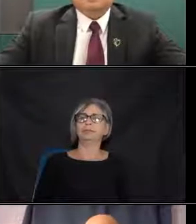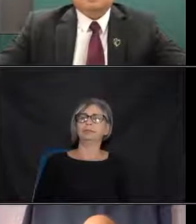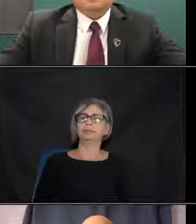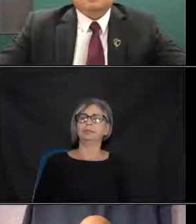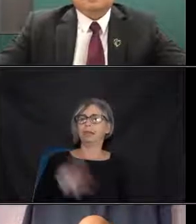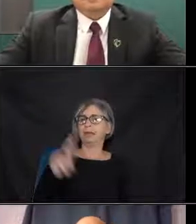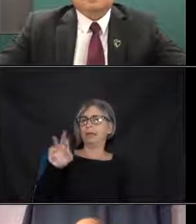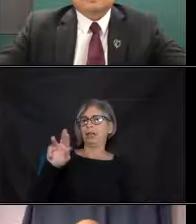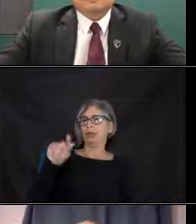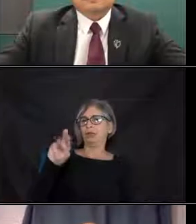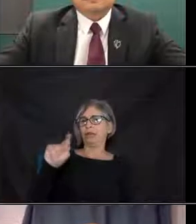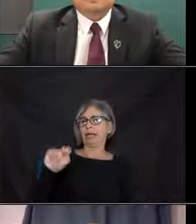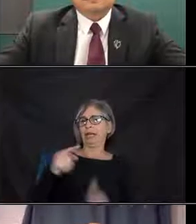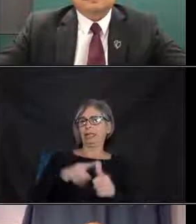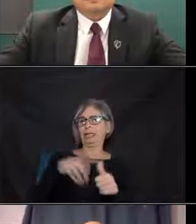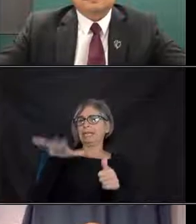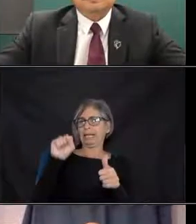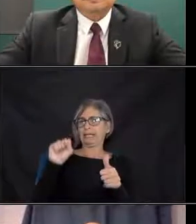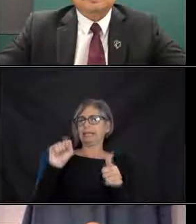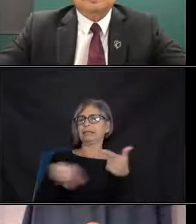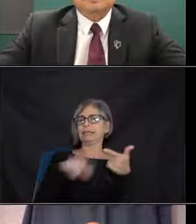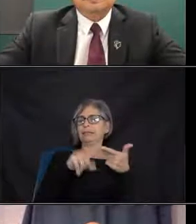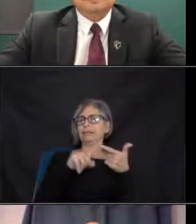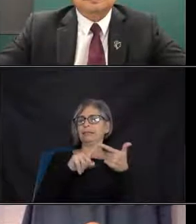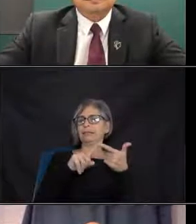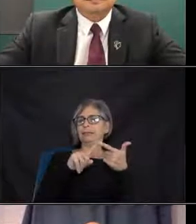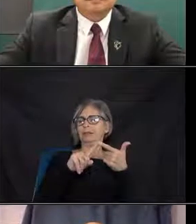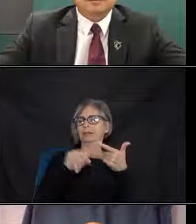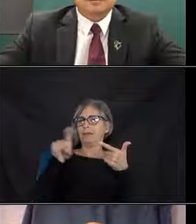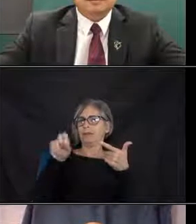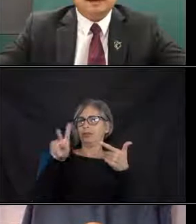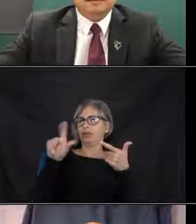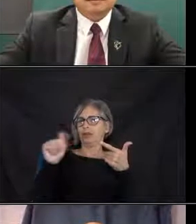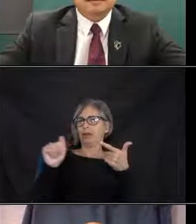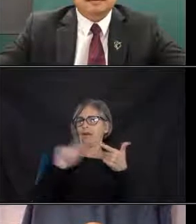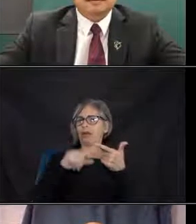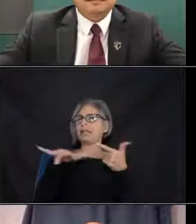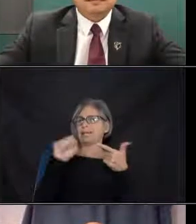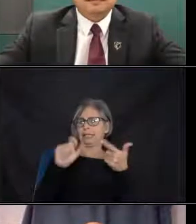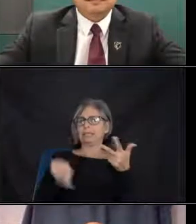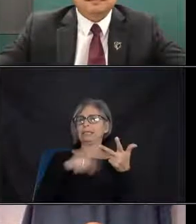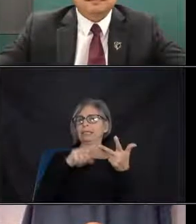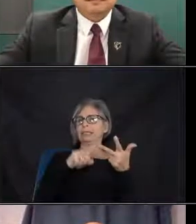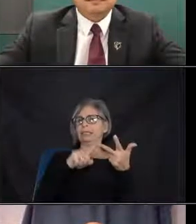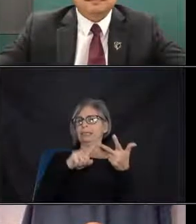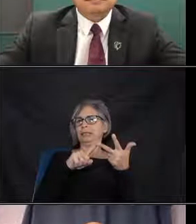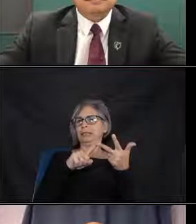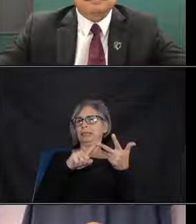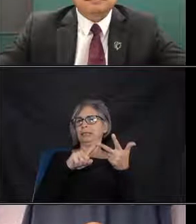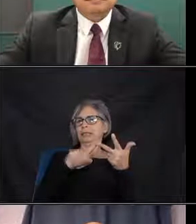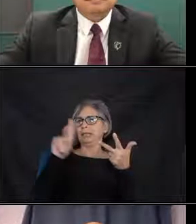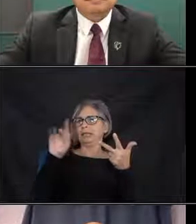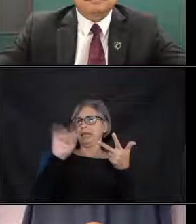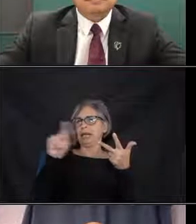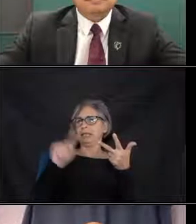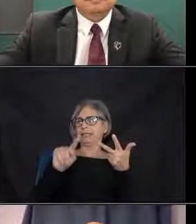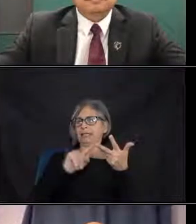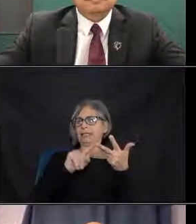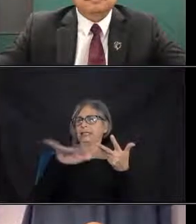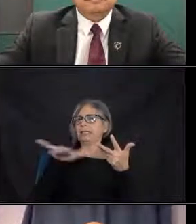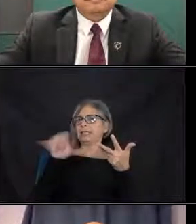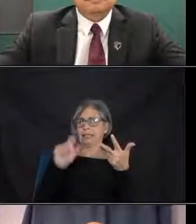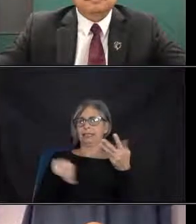Mayor Grant? Yes. Vice Mayor Pinserga? Yes. Commissioner Katz?